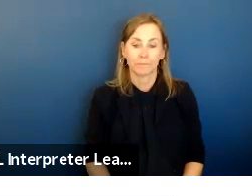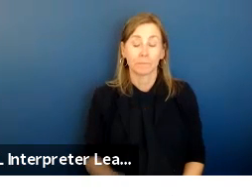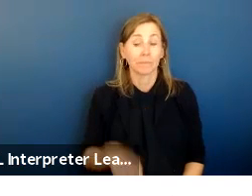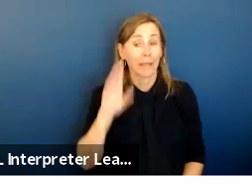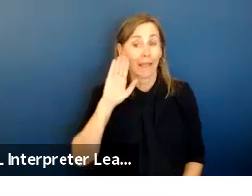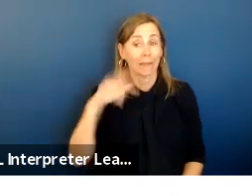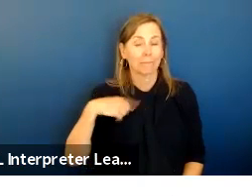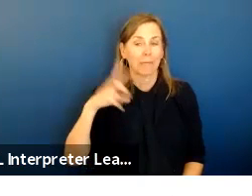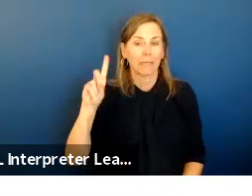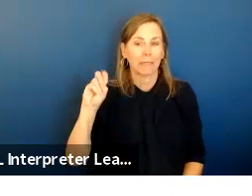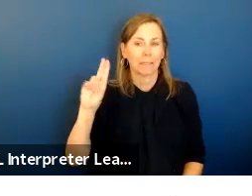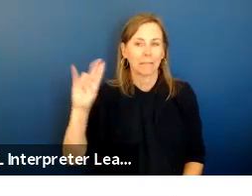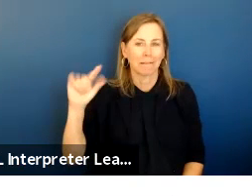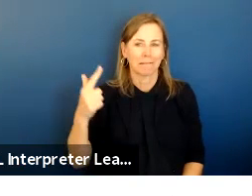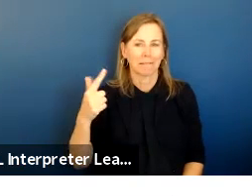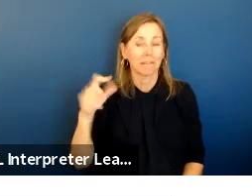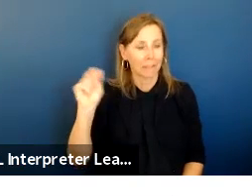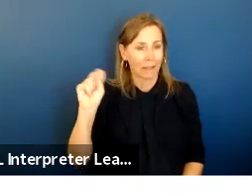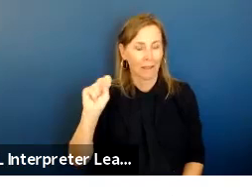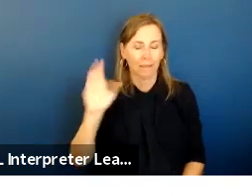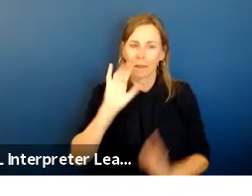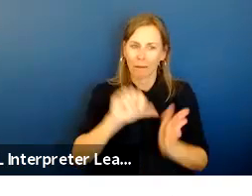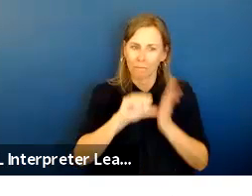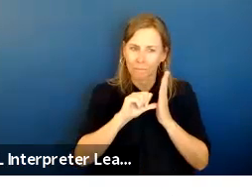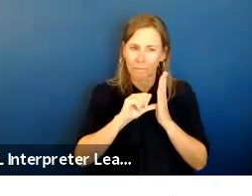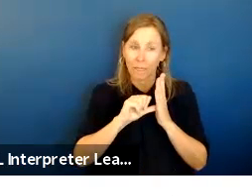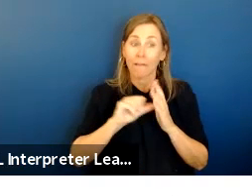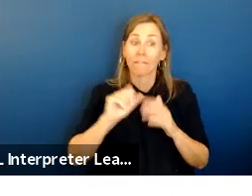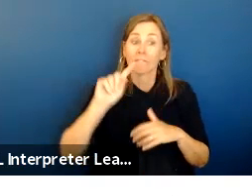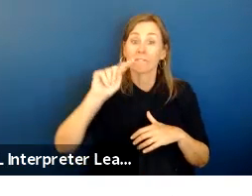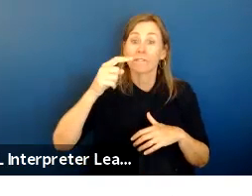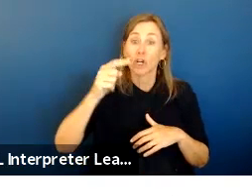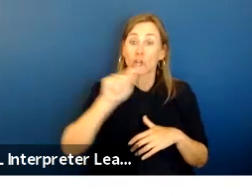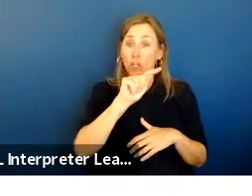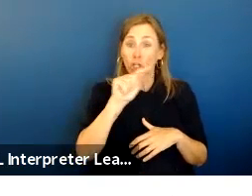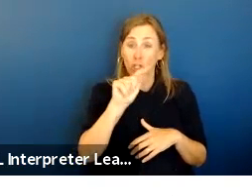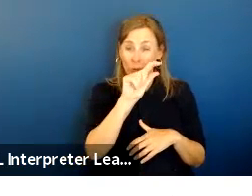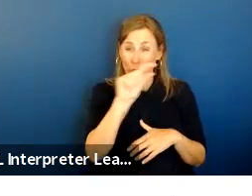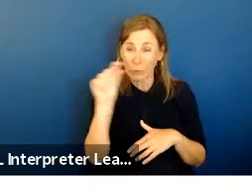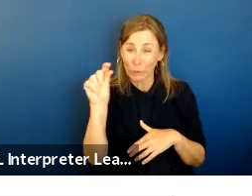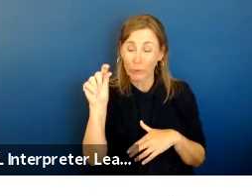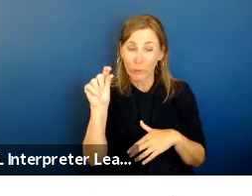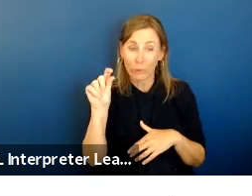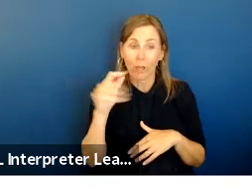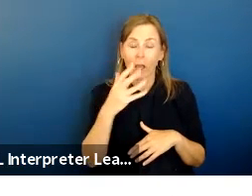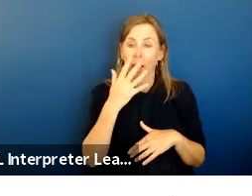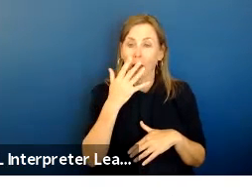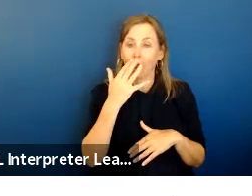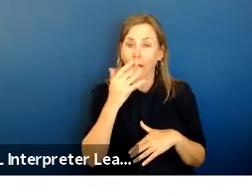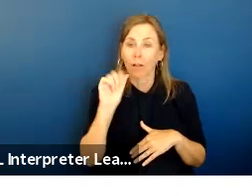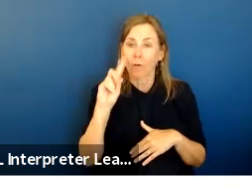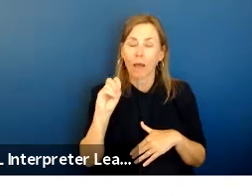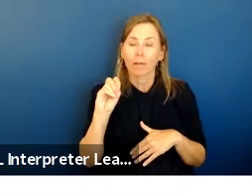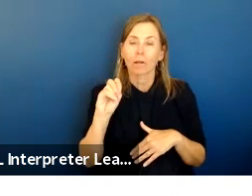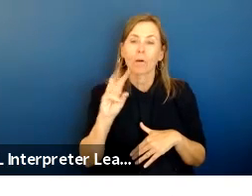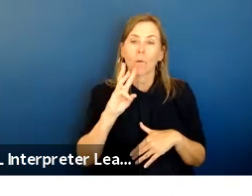Hi, this is Doug, and I will emphasize the very first bullet point on this resource page. This is the Colorado Water Conservation